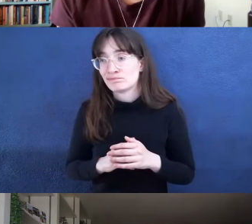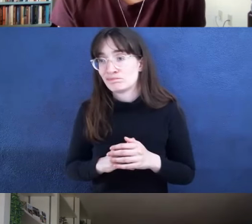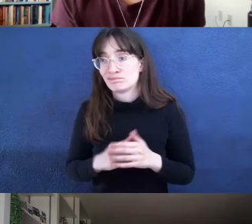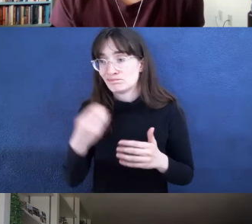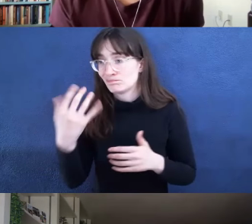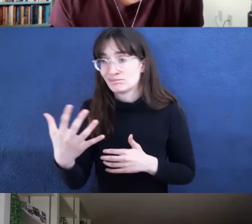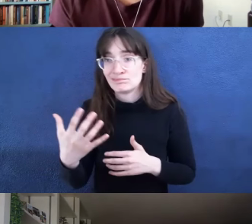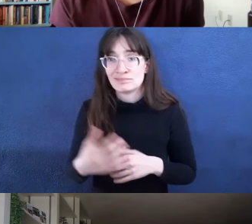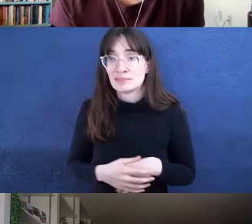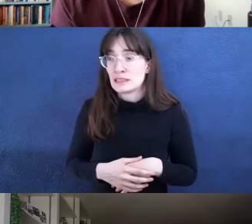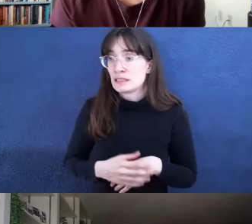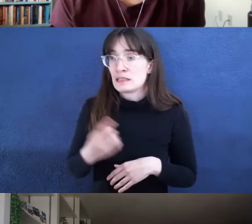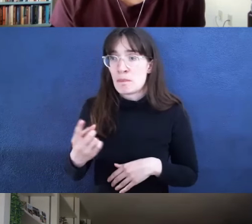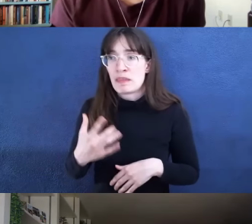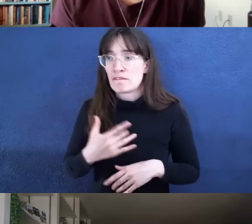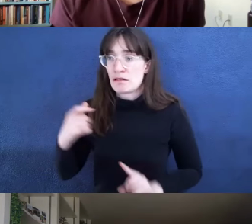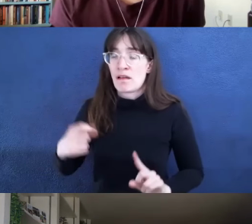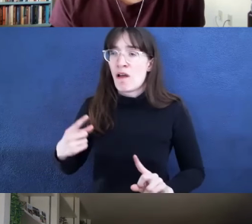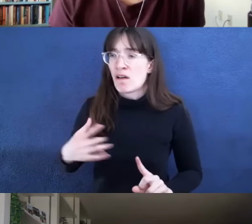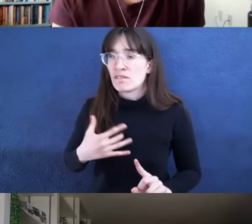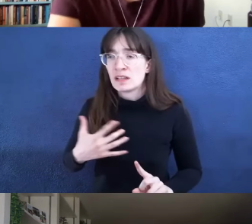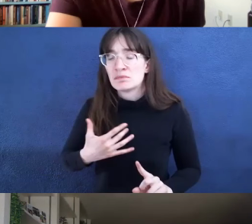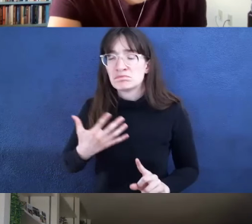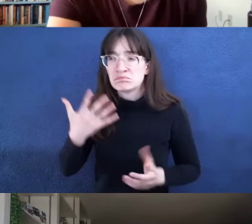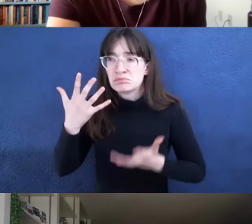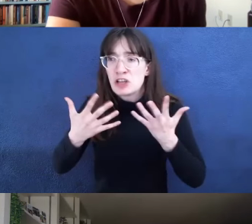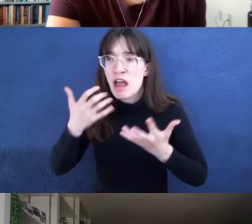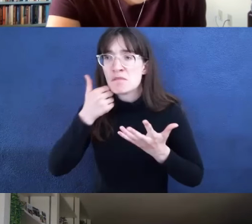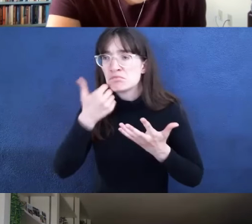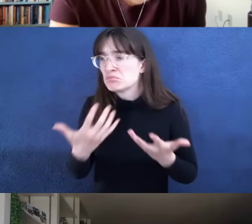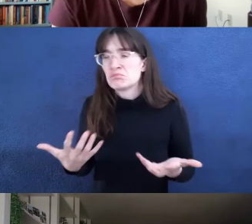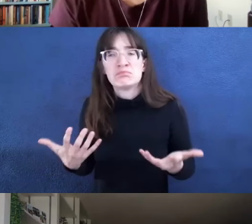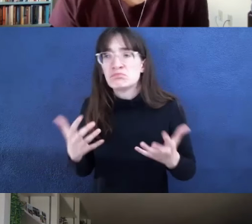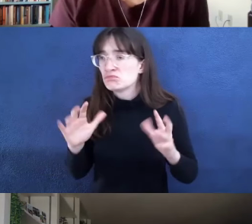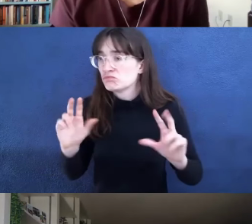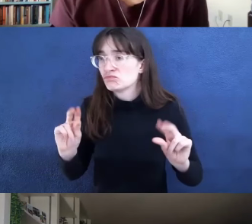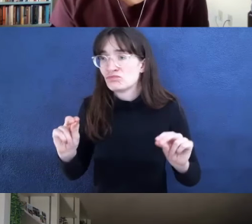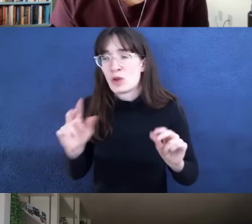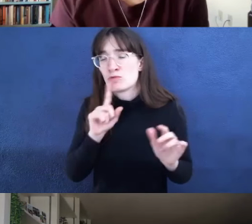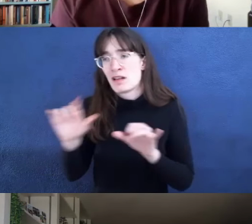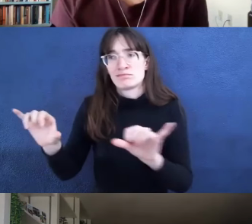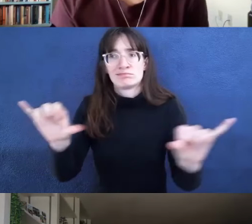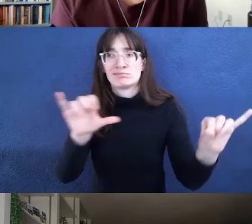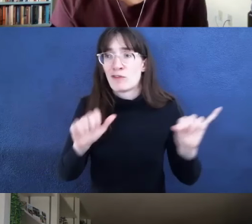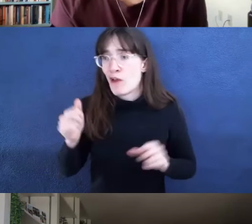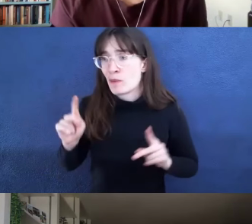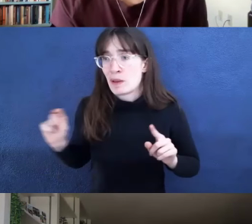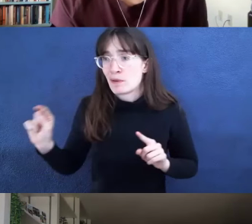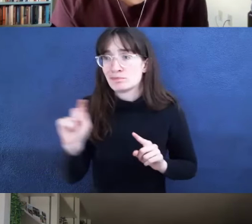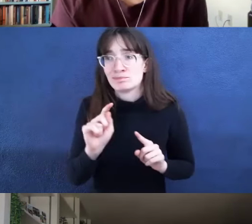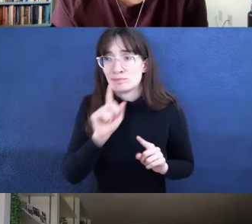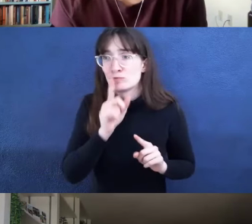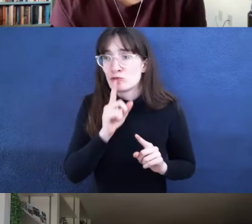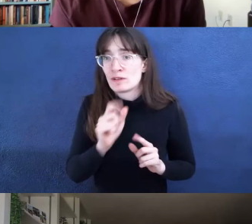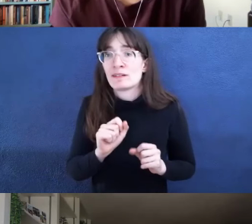it's not anything to feel shame around at all. Might be common for others, especially as you start